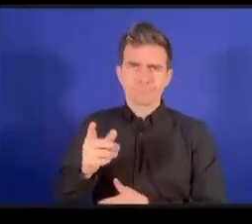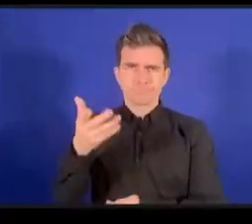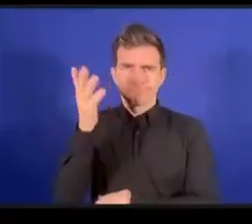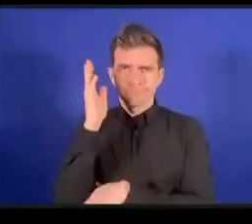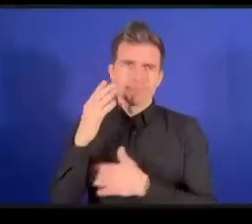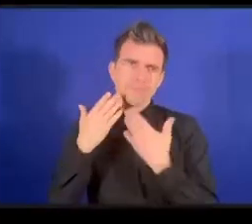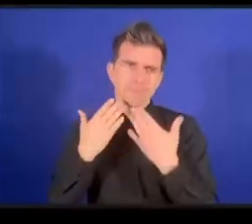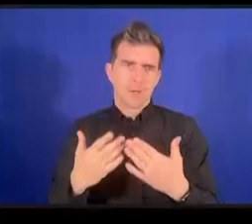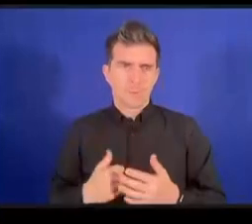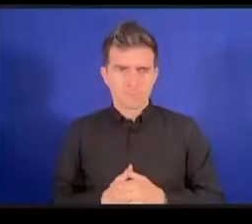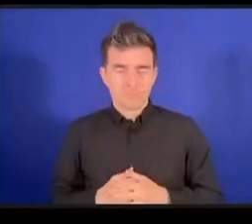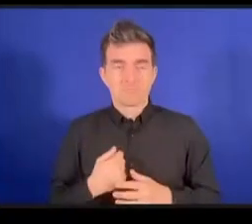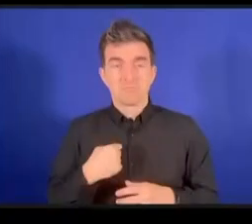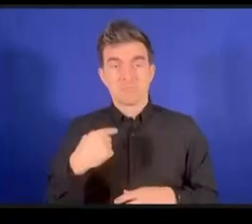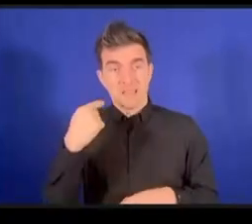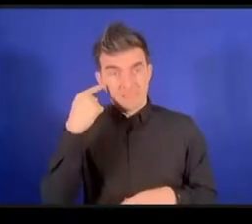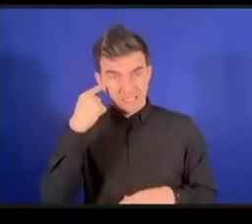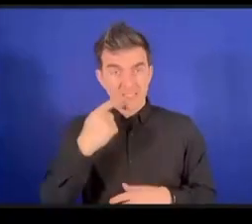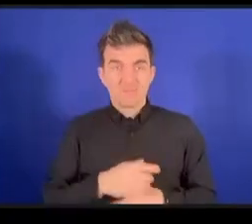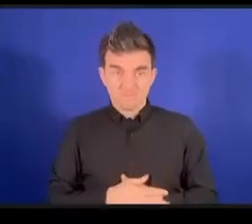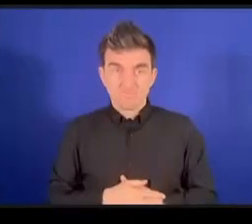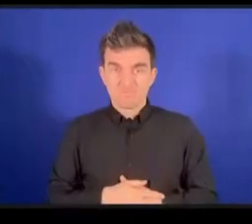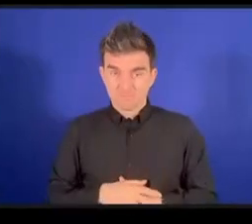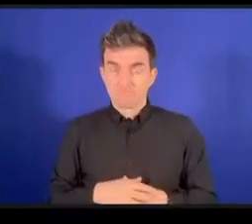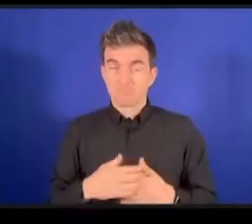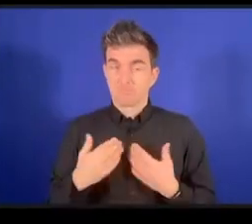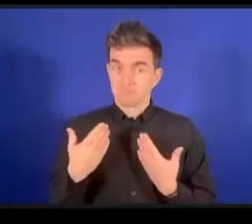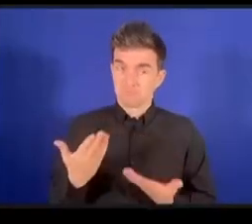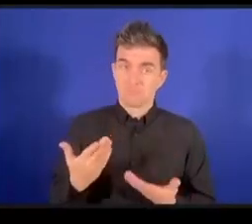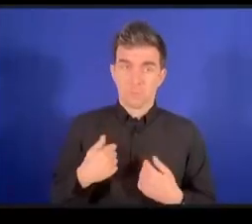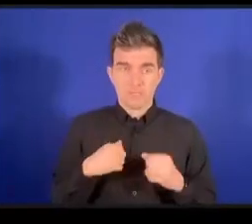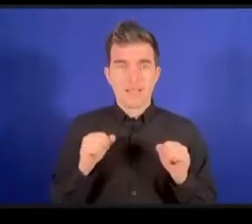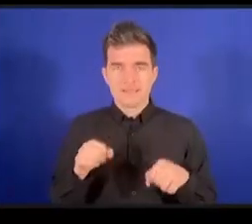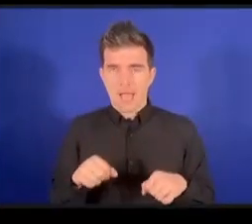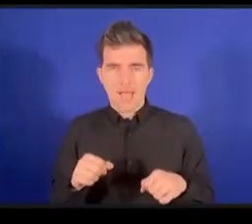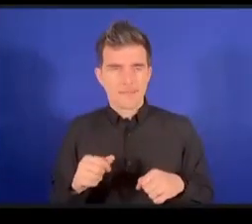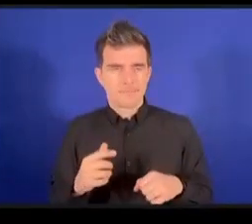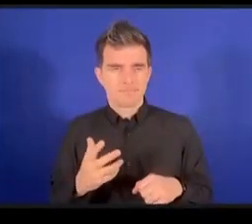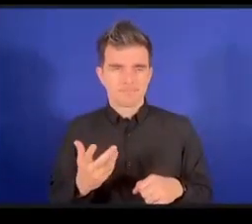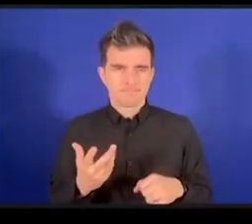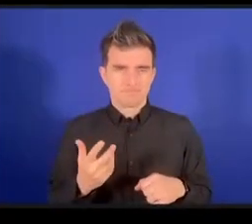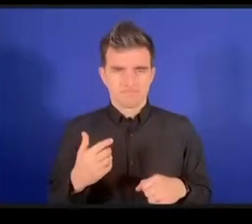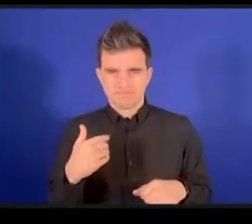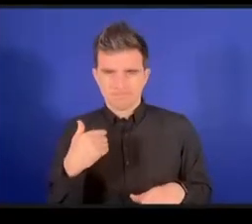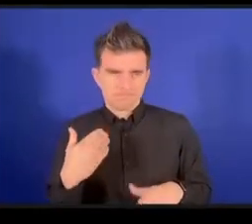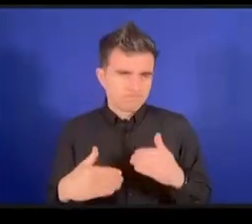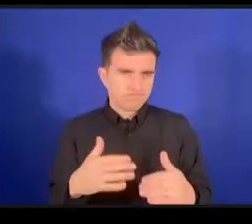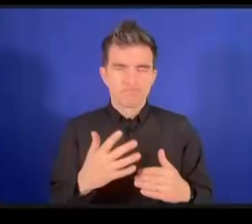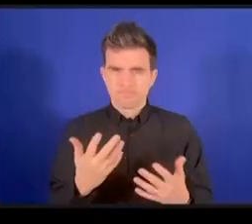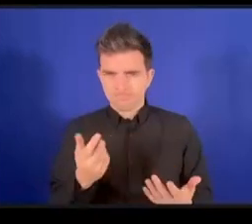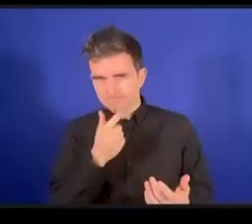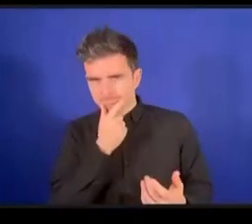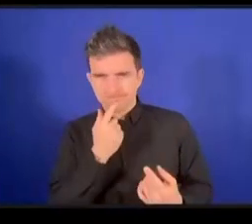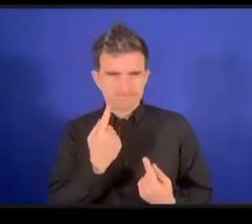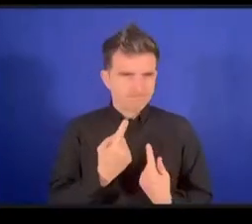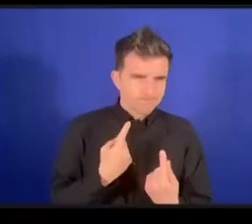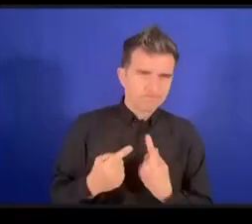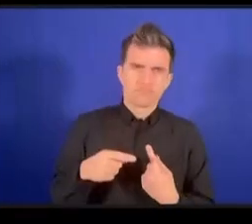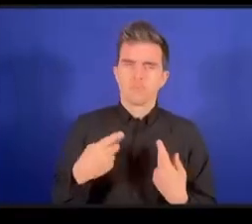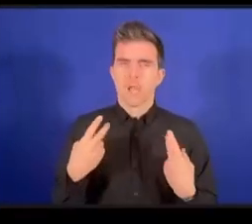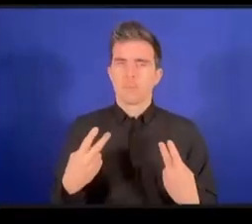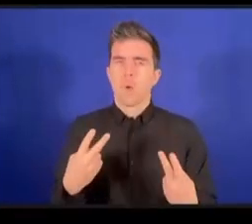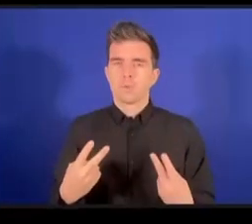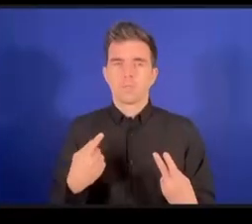it, that it's very important we spread that around the room to give it to more people and to give more people access. I'm pretty sure we